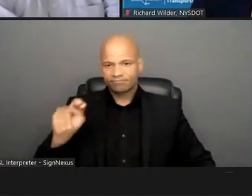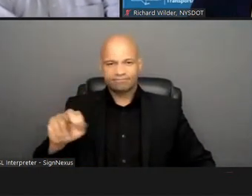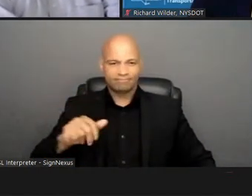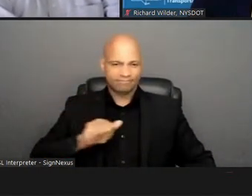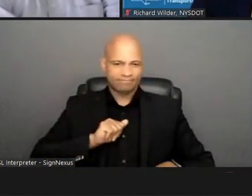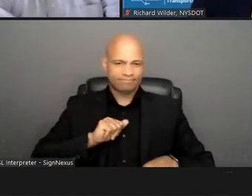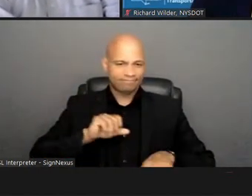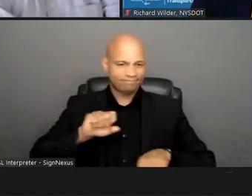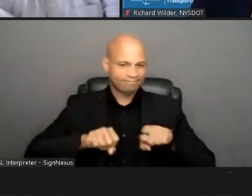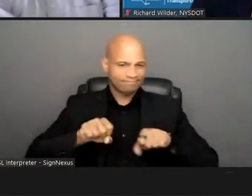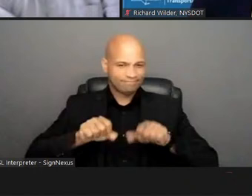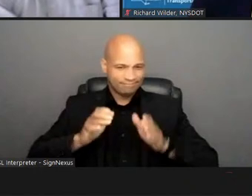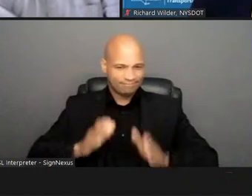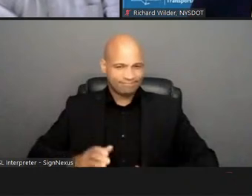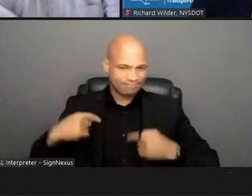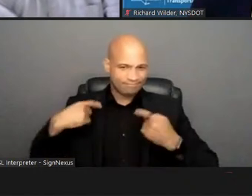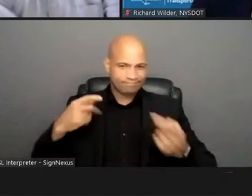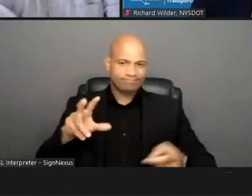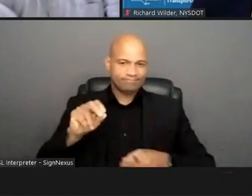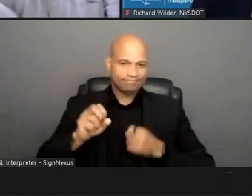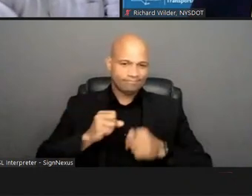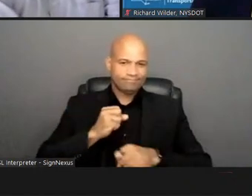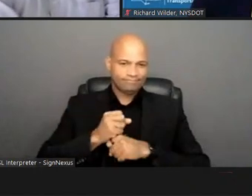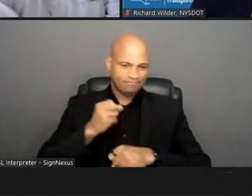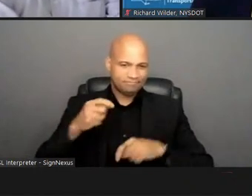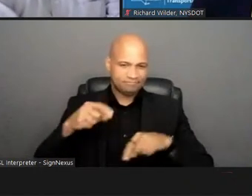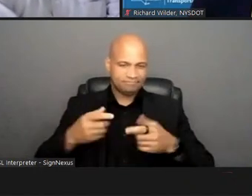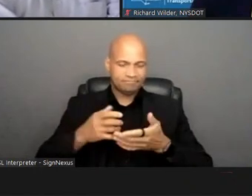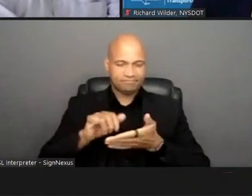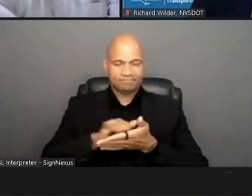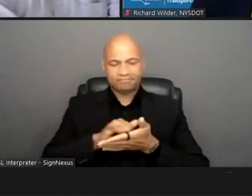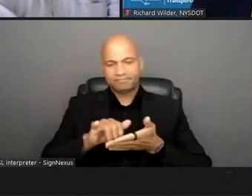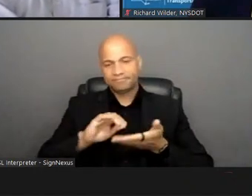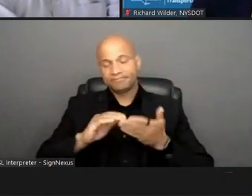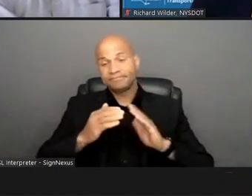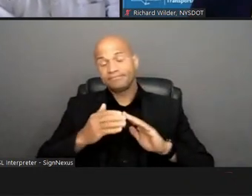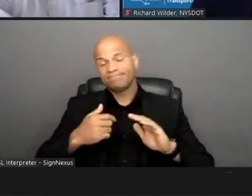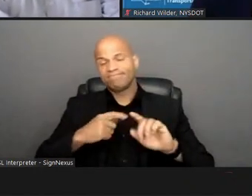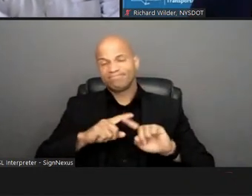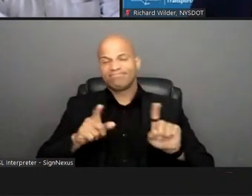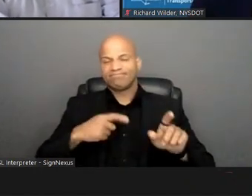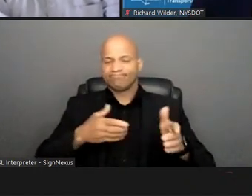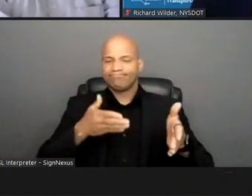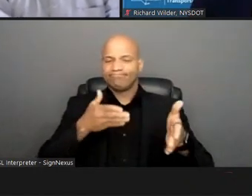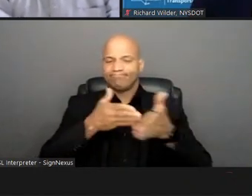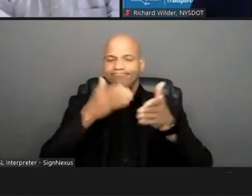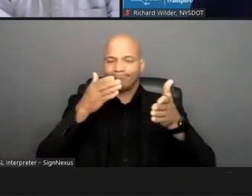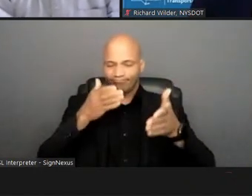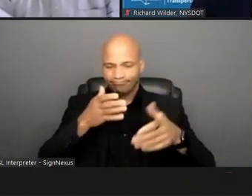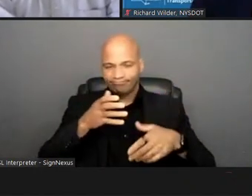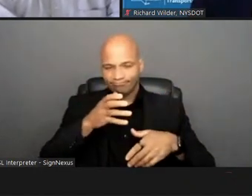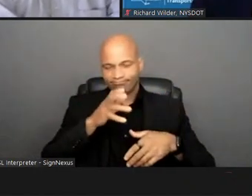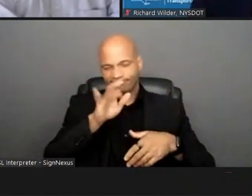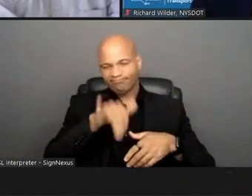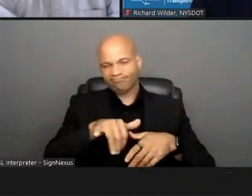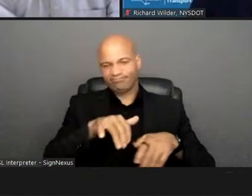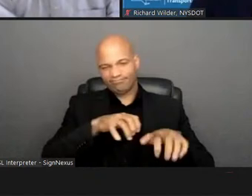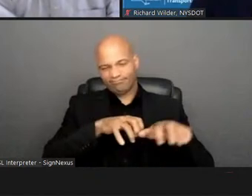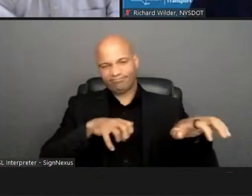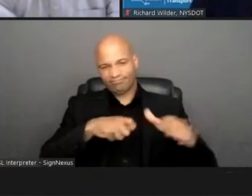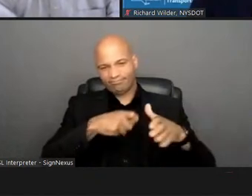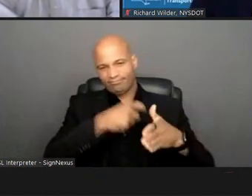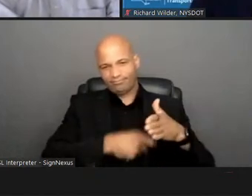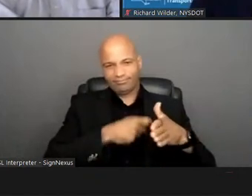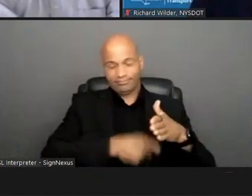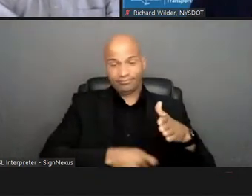New York City for almost 30 years now but I am opposed to congestion pricing why because I am